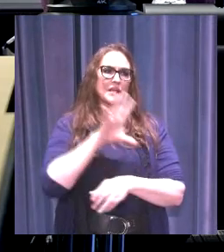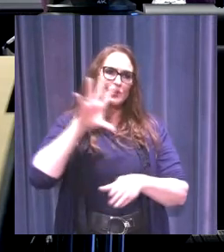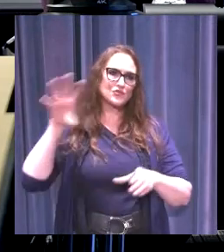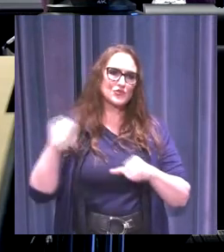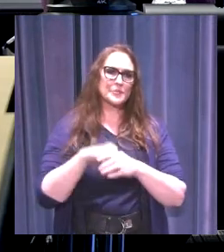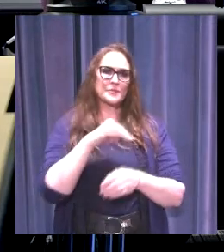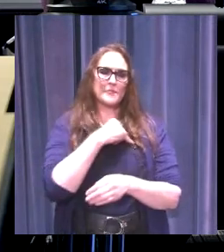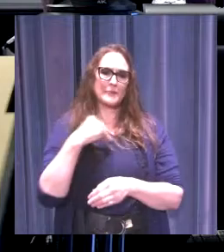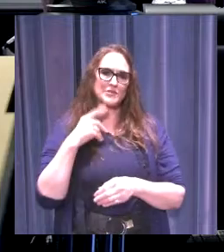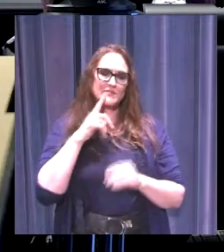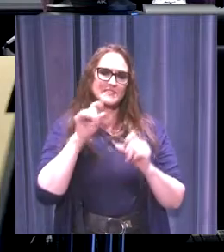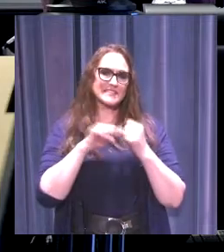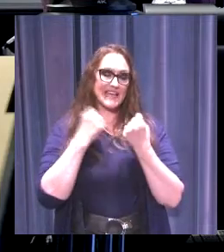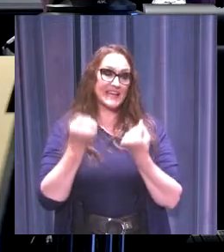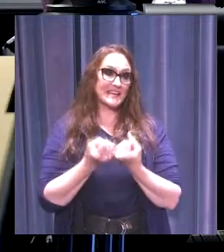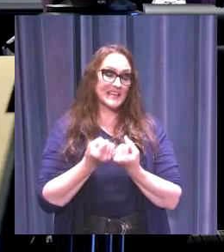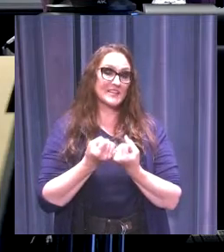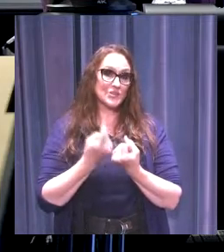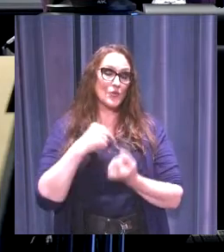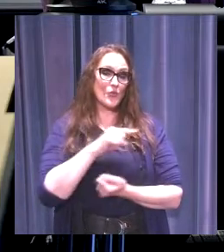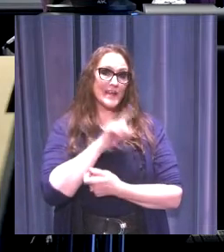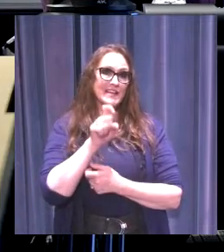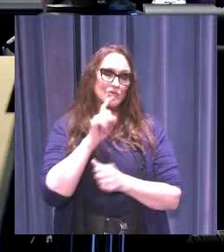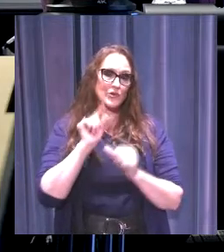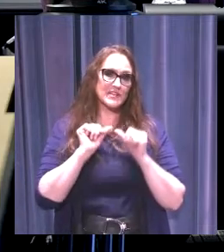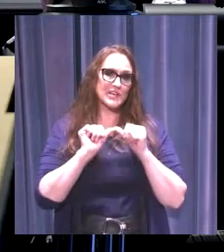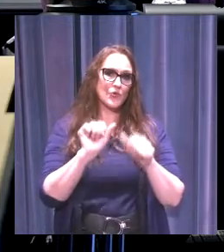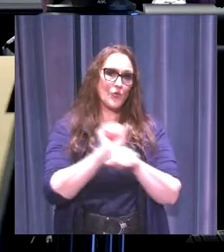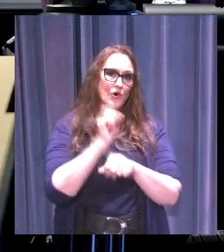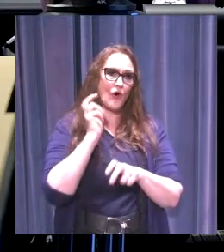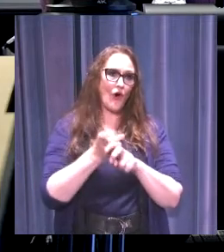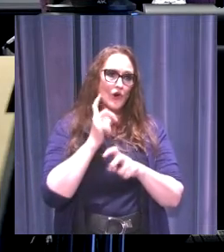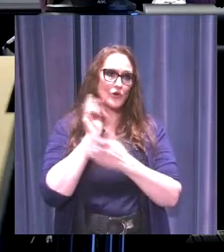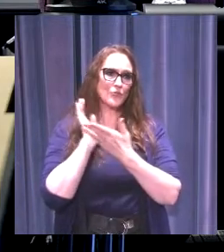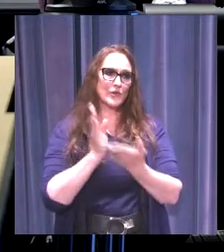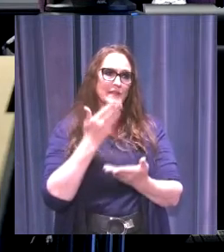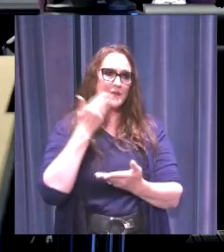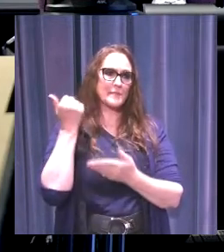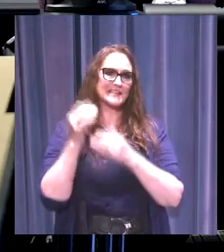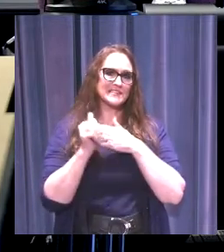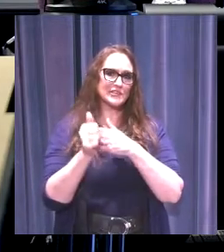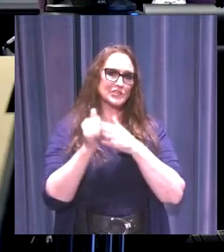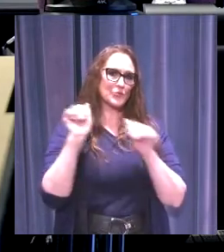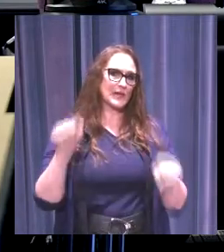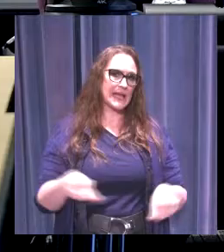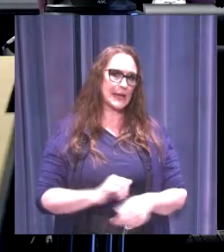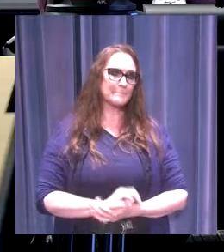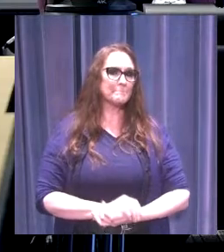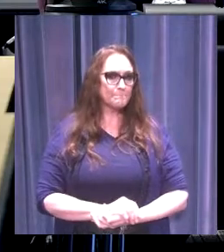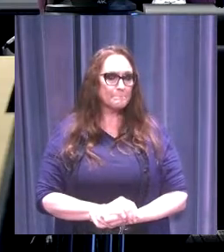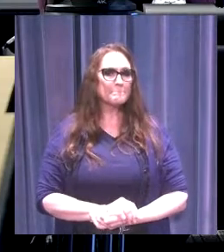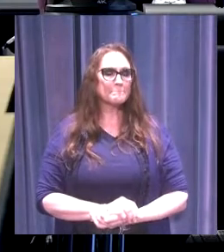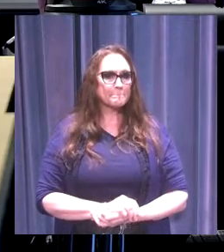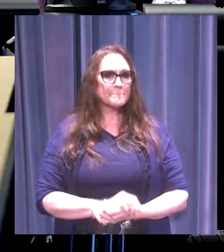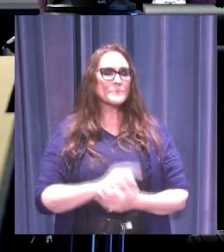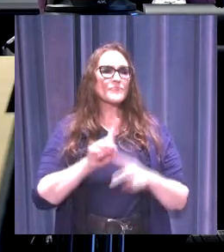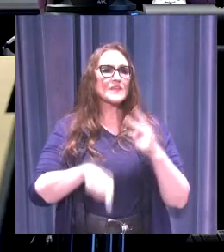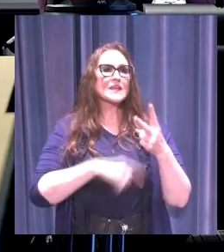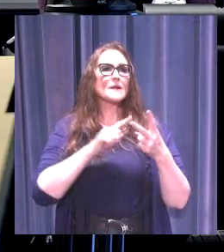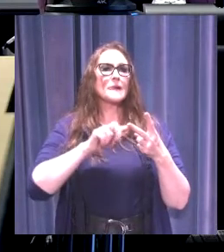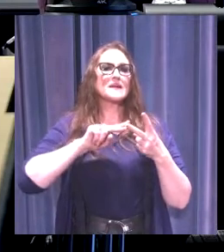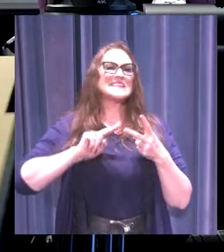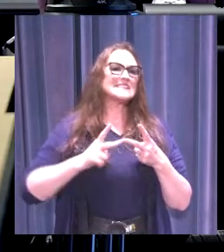of society. And so we need to continue to work hard to bring the best leadership that we can. The second thing is